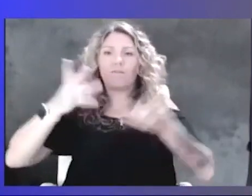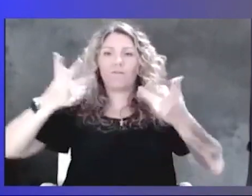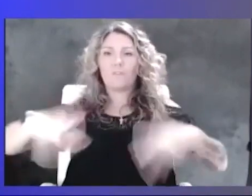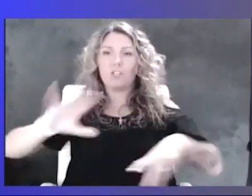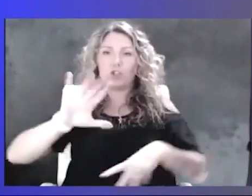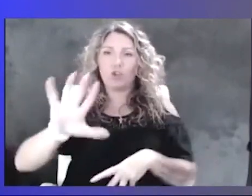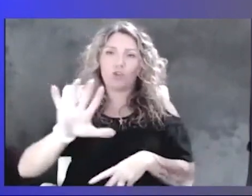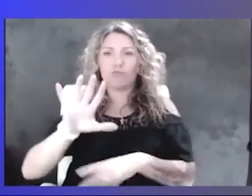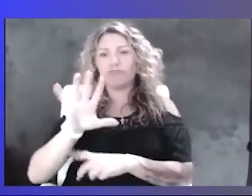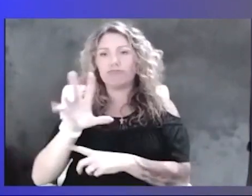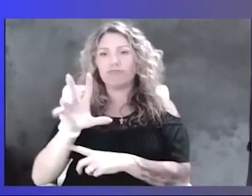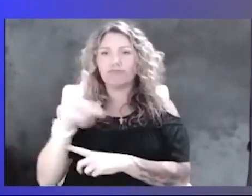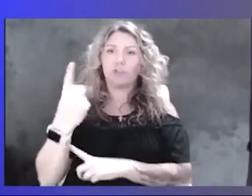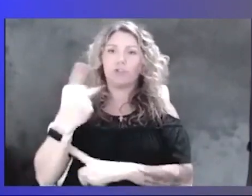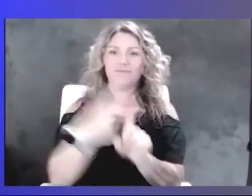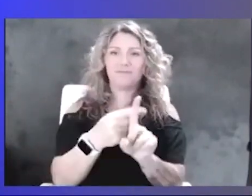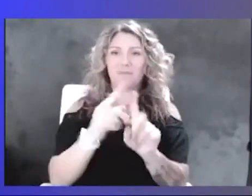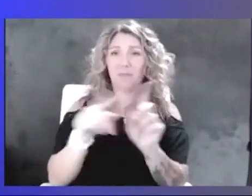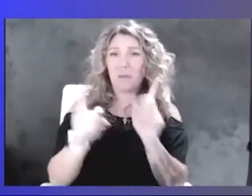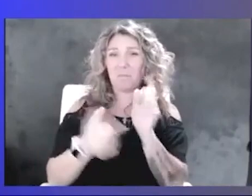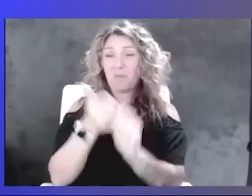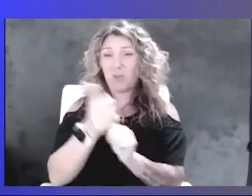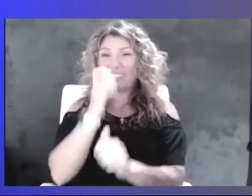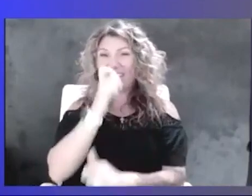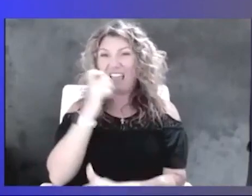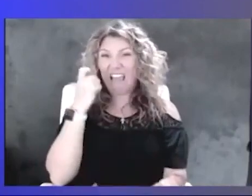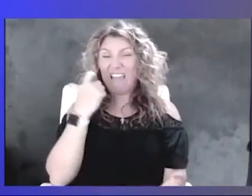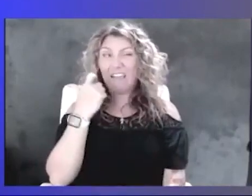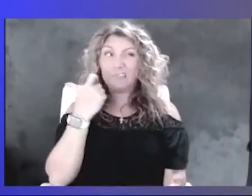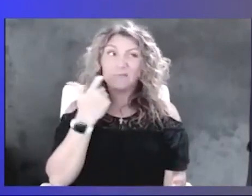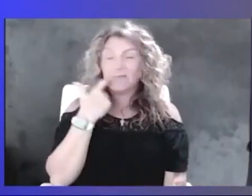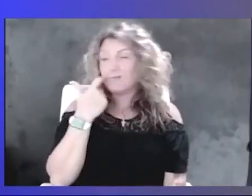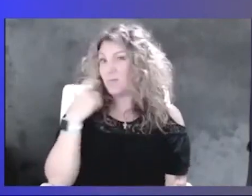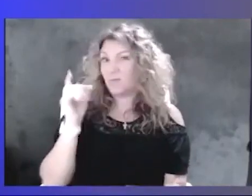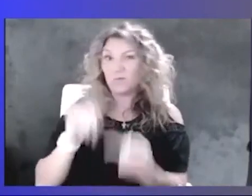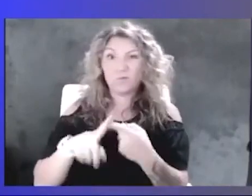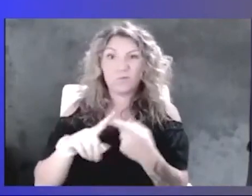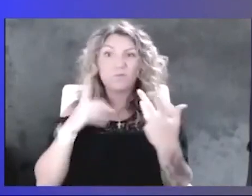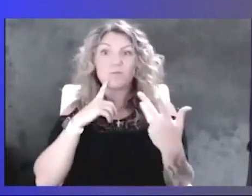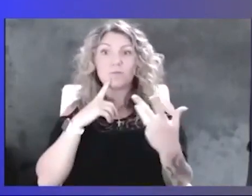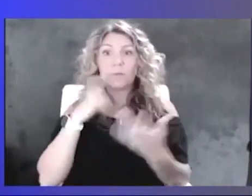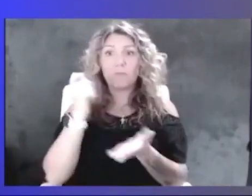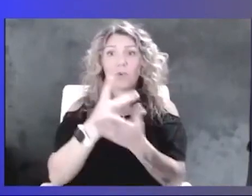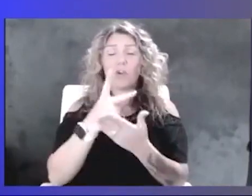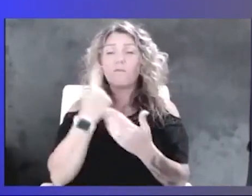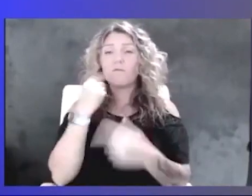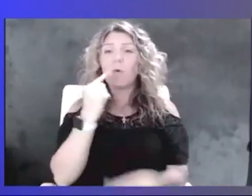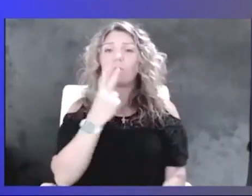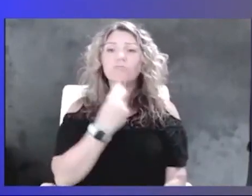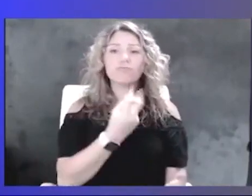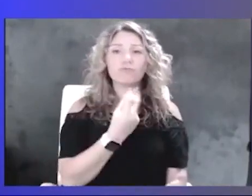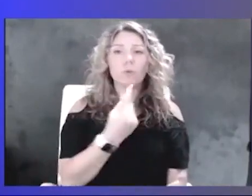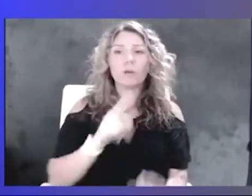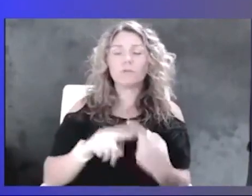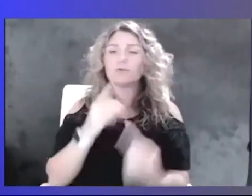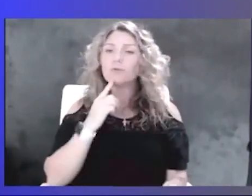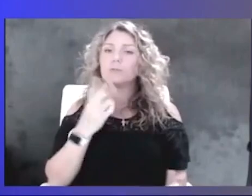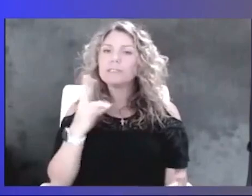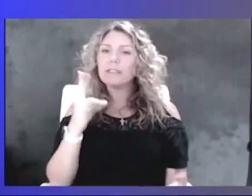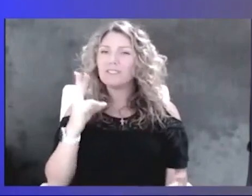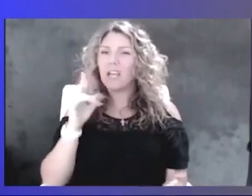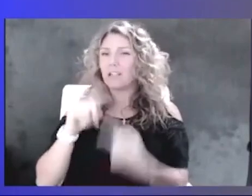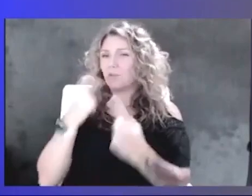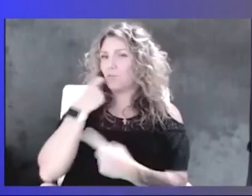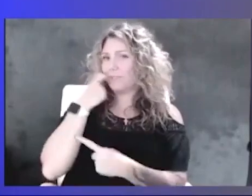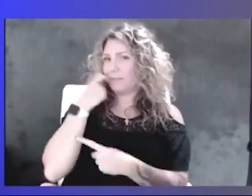most of them have not gotten it until recently, anyways, because it wasn't approved until for our 12 to 17-year-olds until more recently. So.